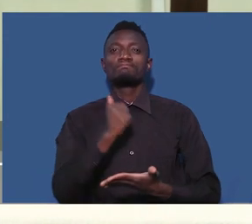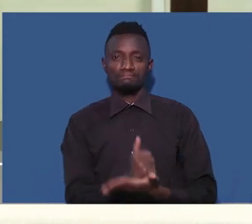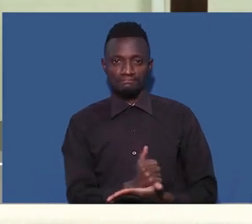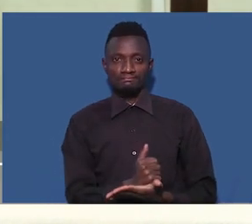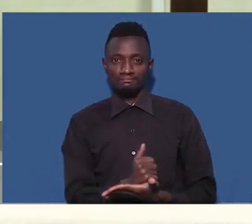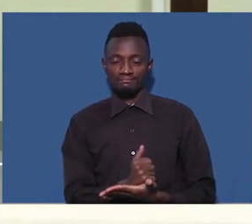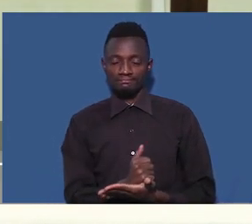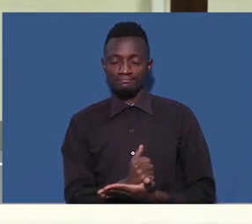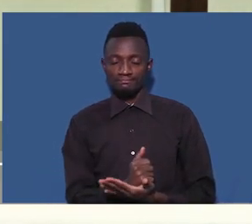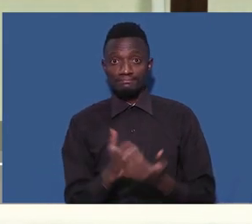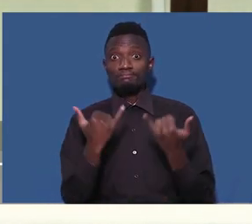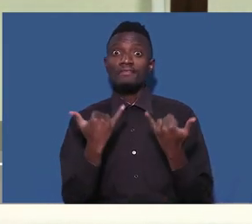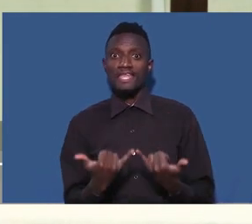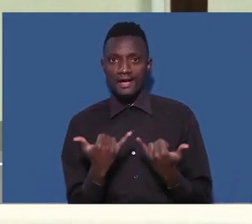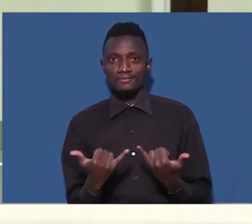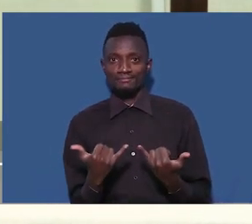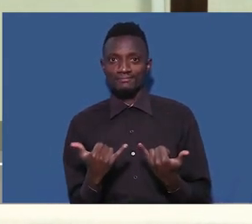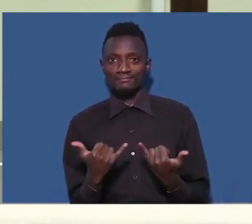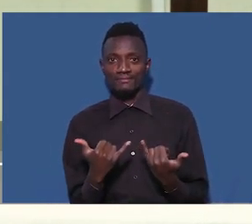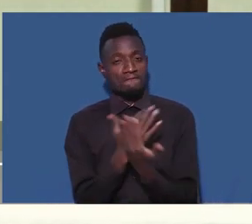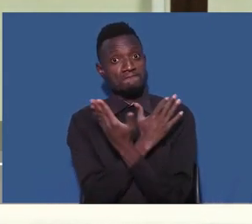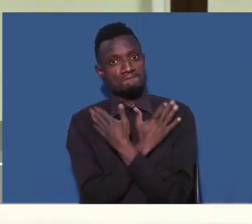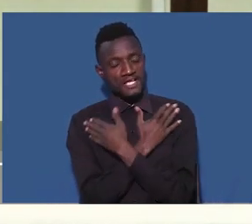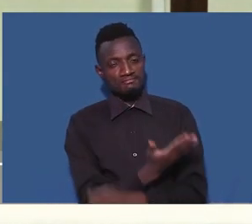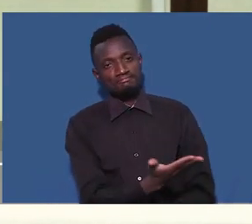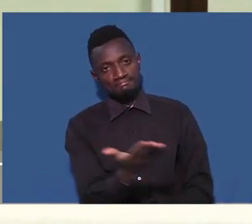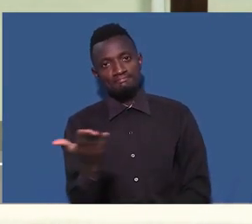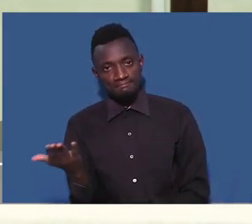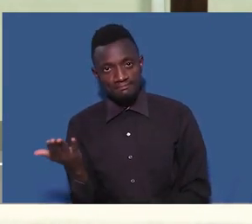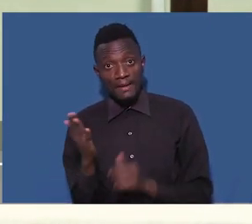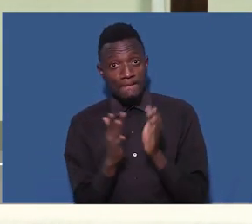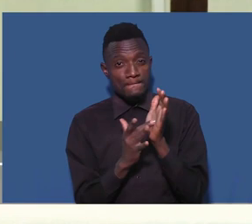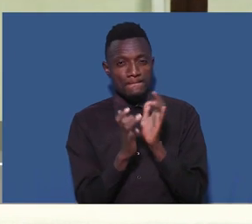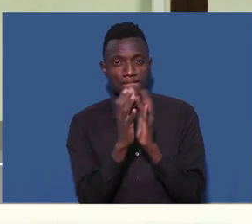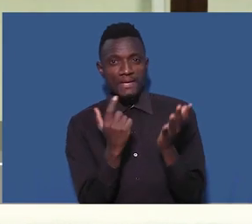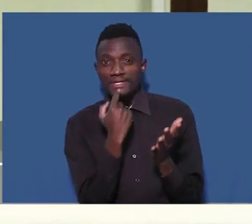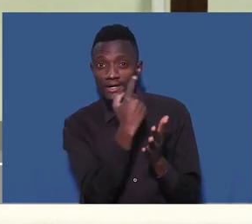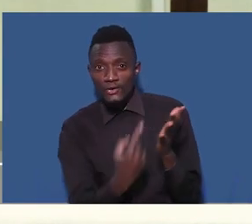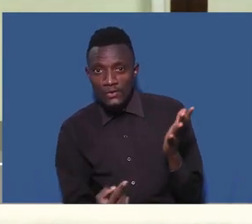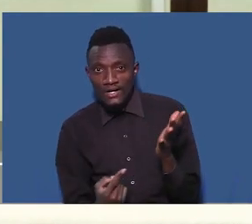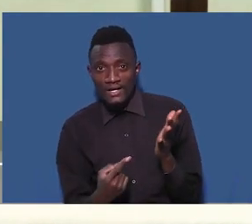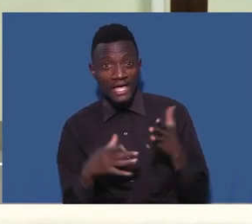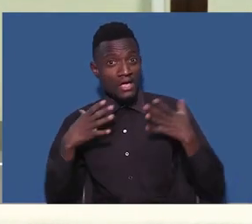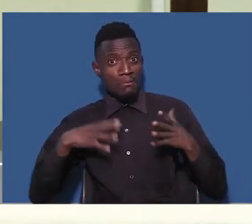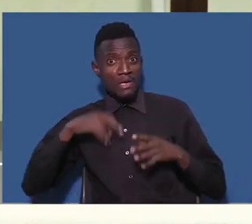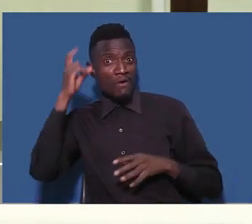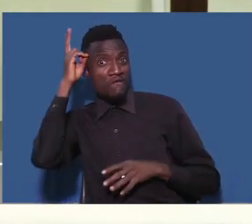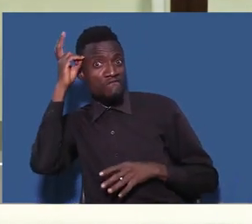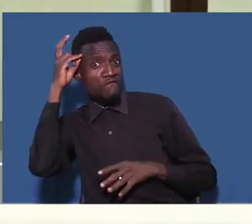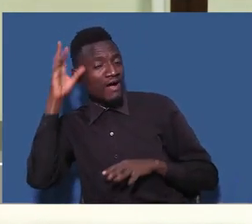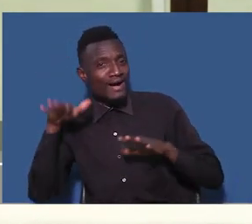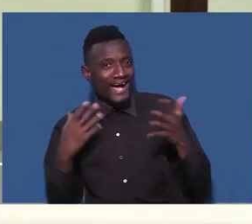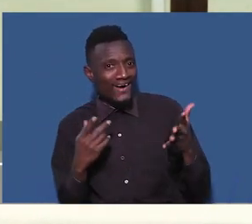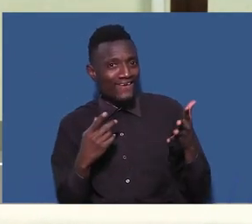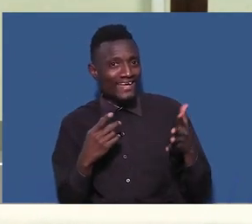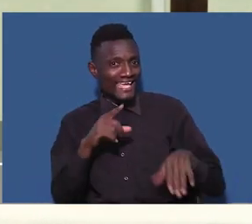Now, friends, the Bible mentions that the wicked flees when no man pursues, but the